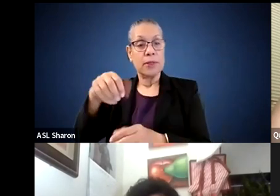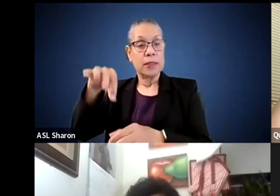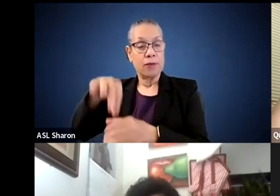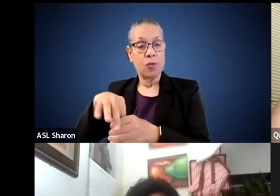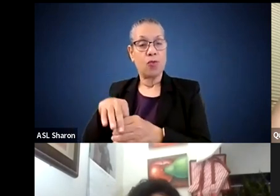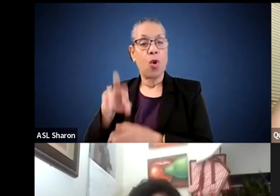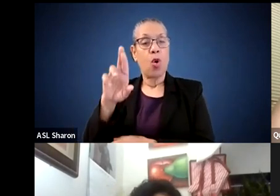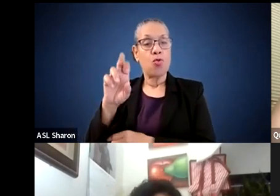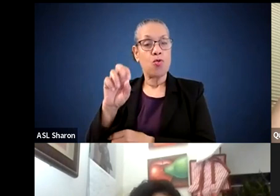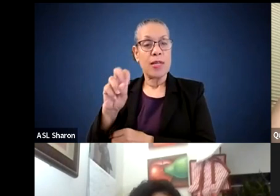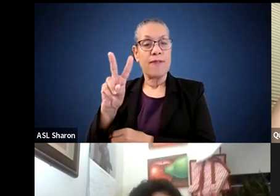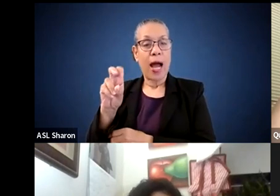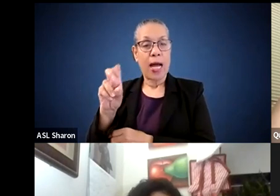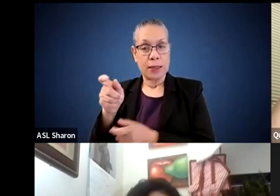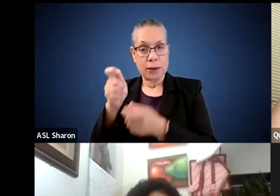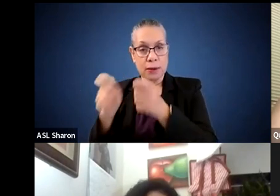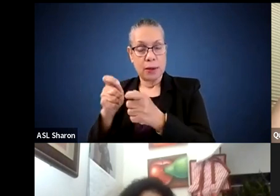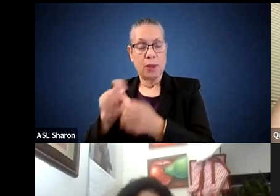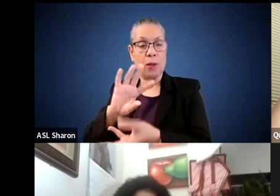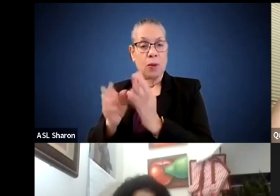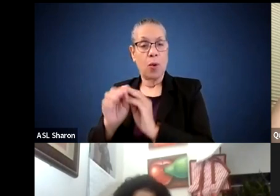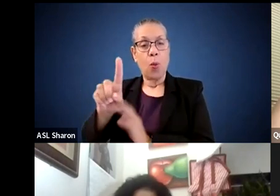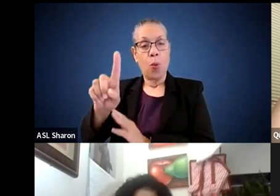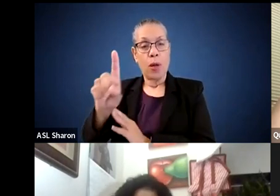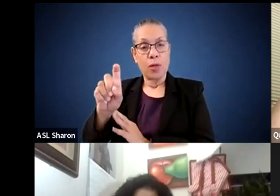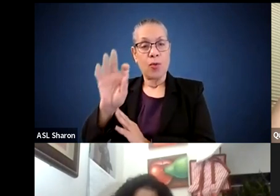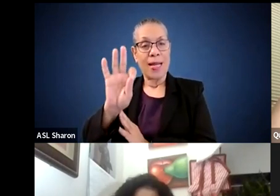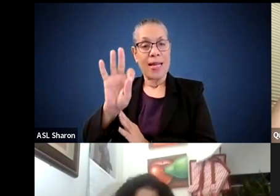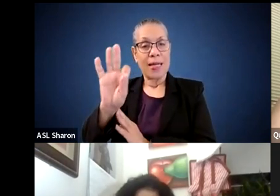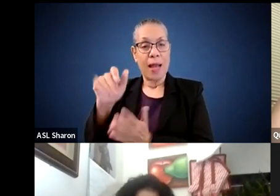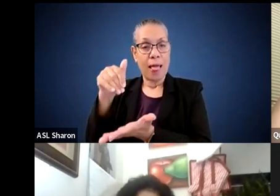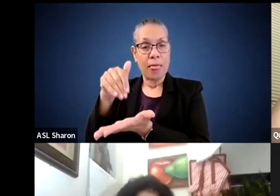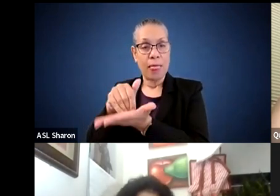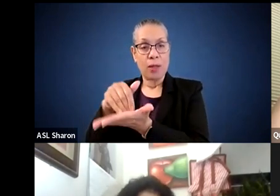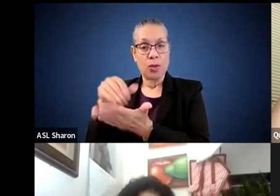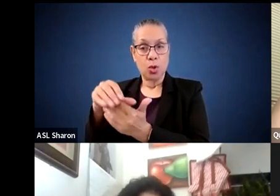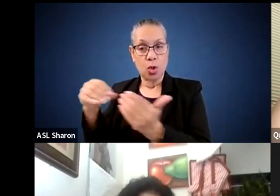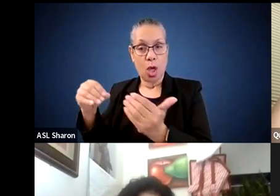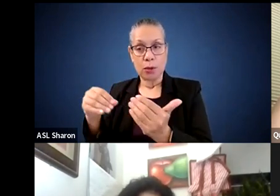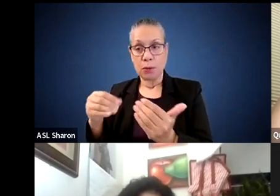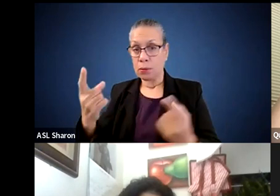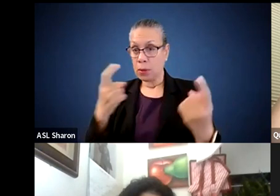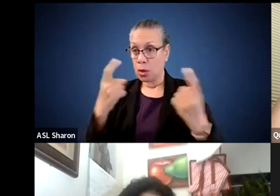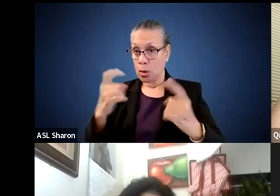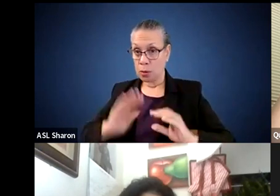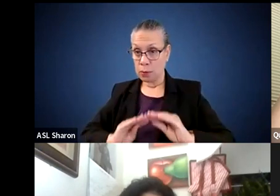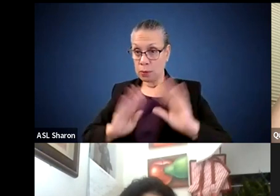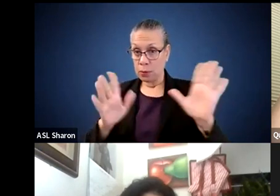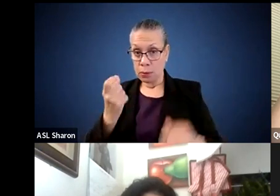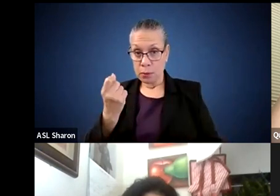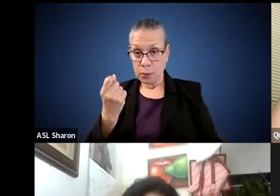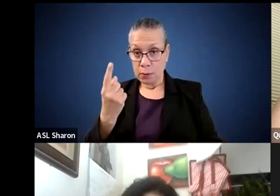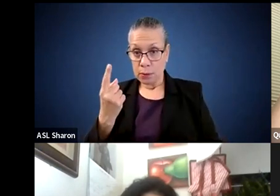revised Grant package which will total 199 thousand dollars are there any questions on the process